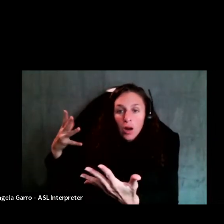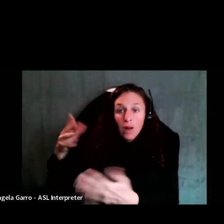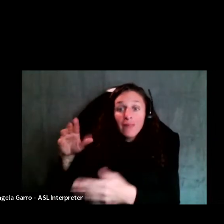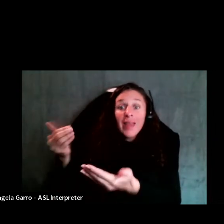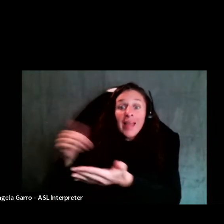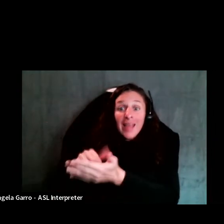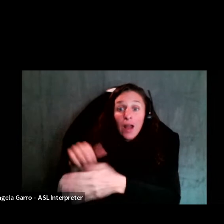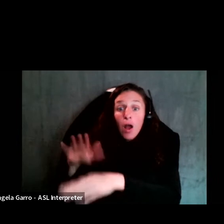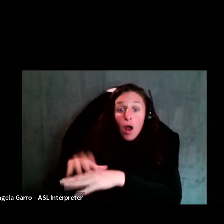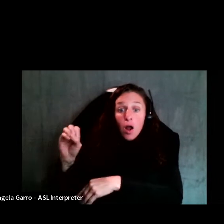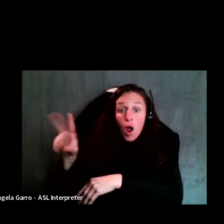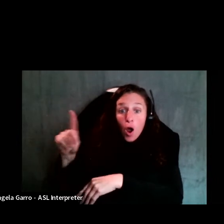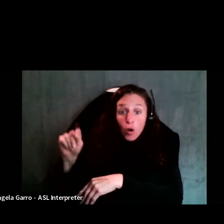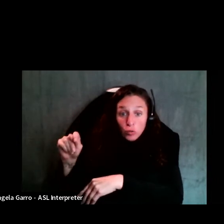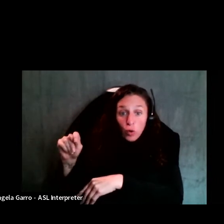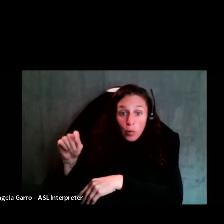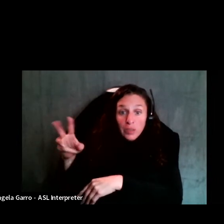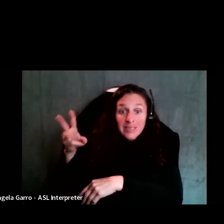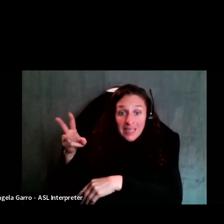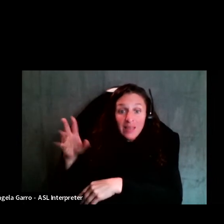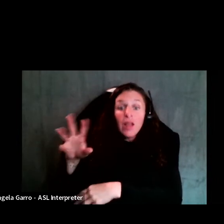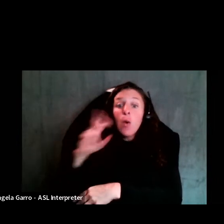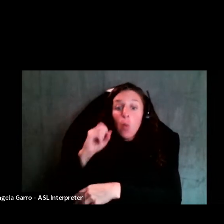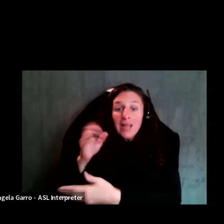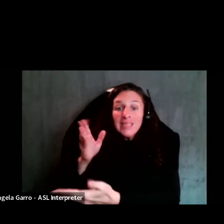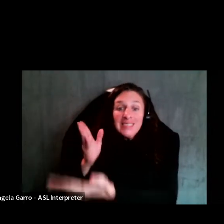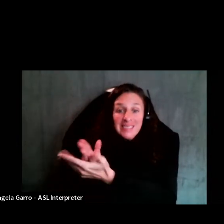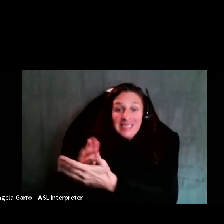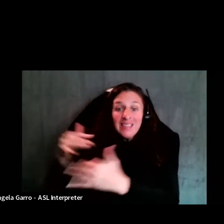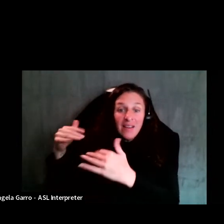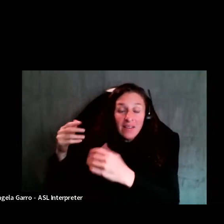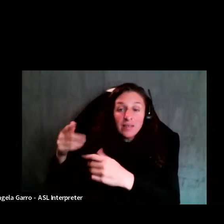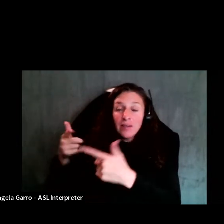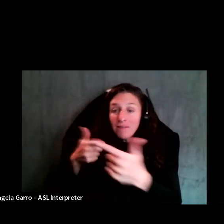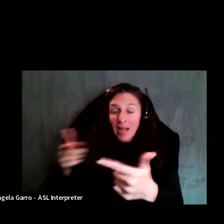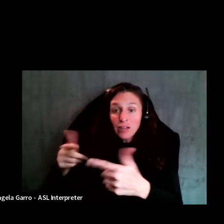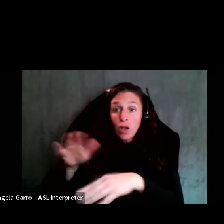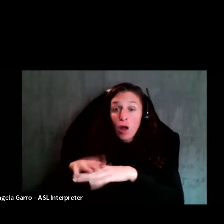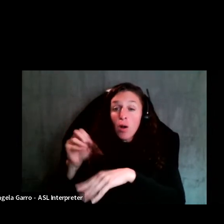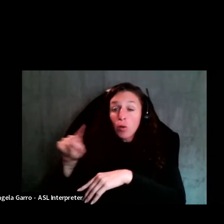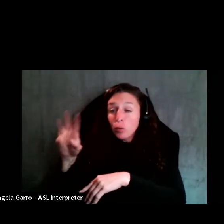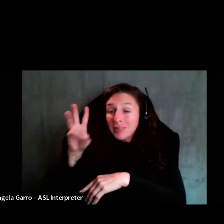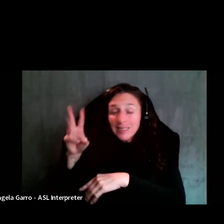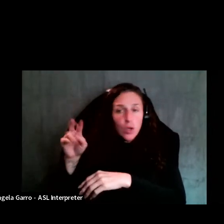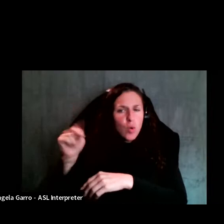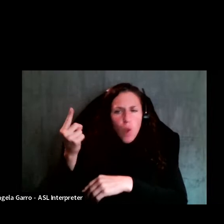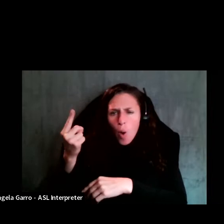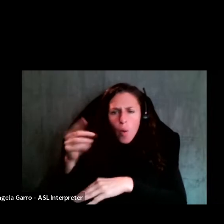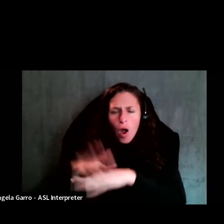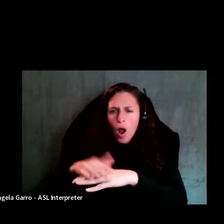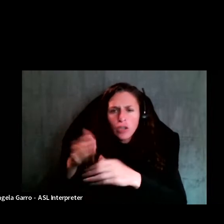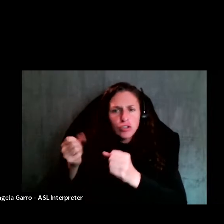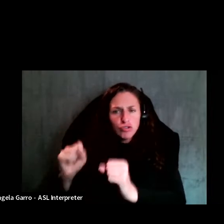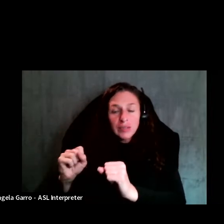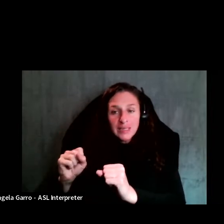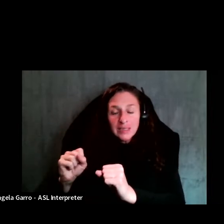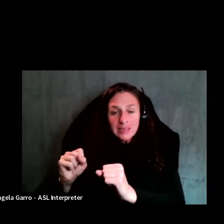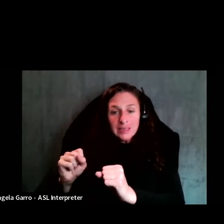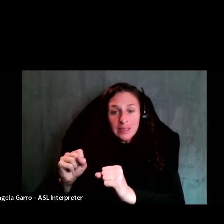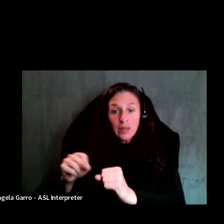6th, there was ceasefire. On October 6th, no one was on the streets. So you guys need to, when